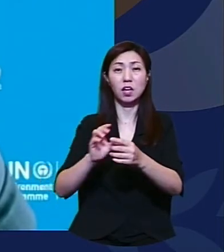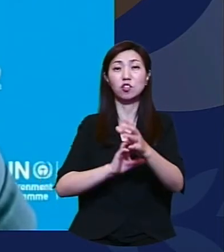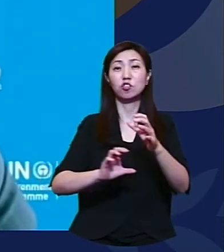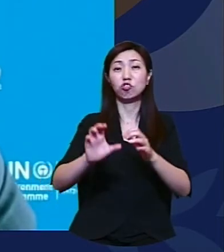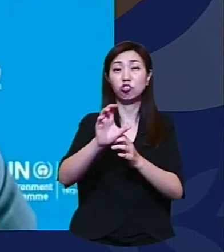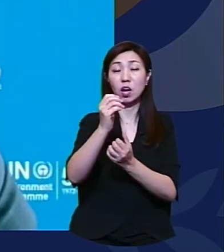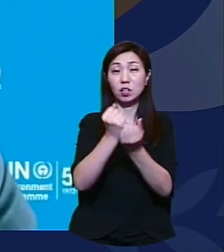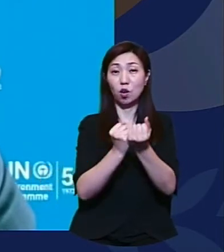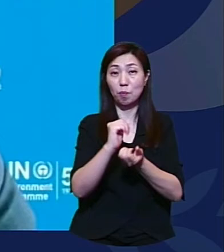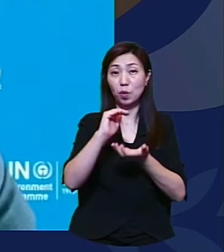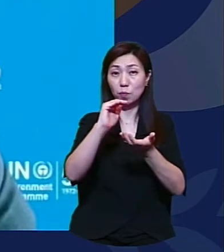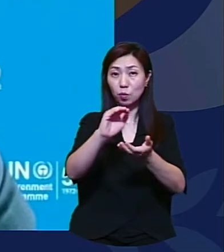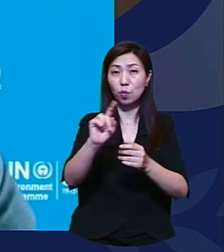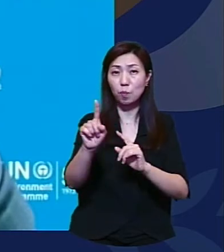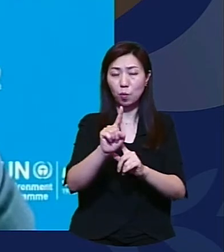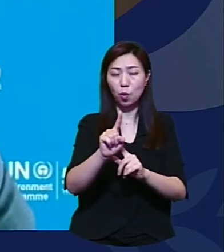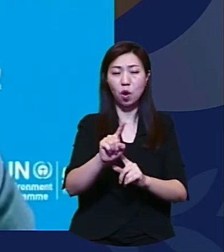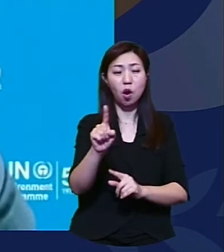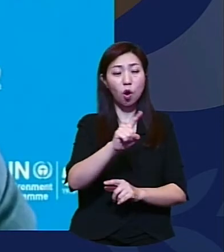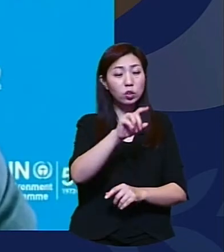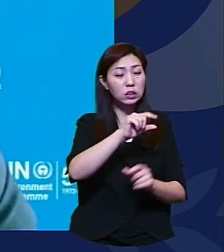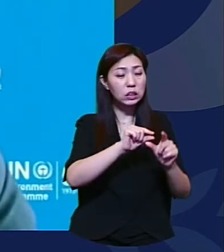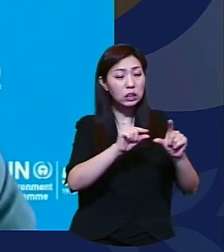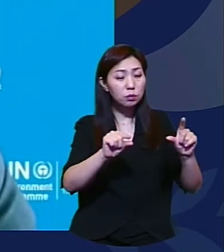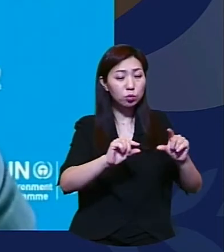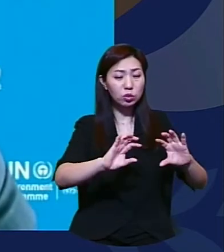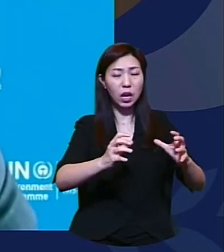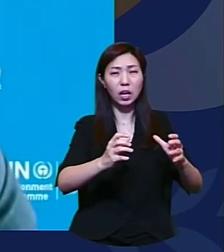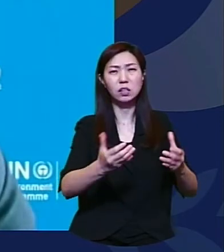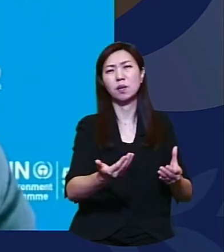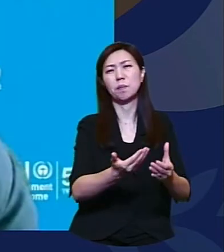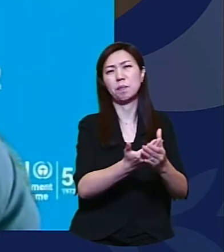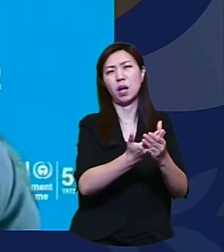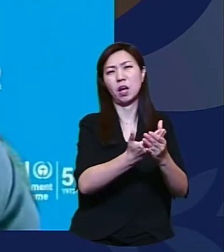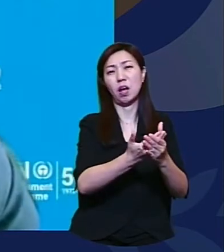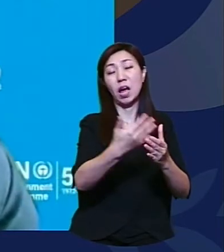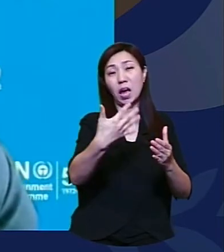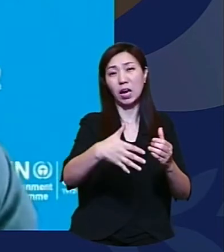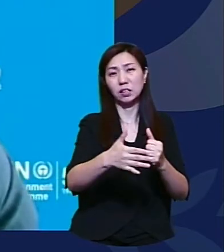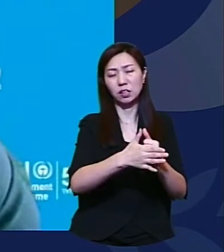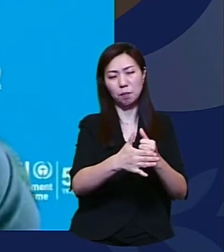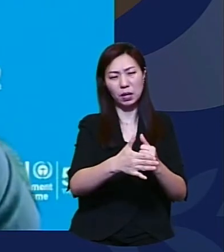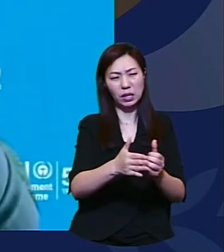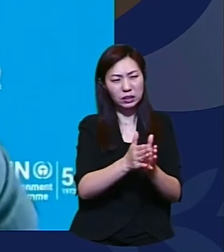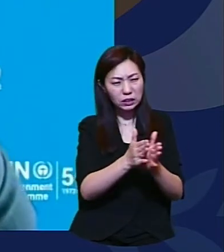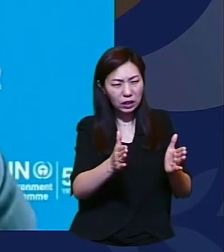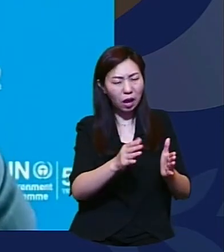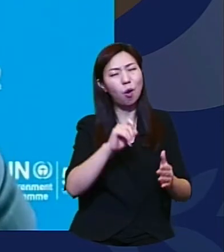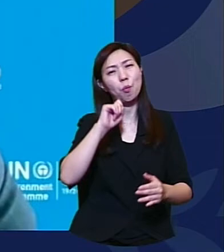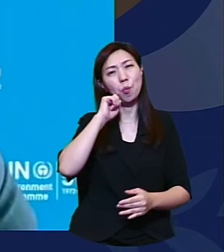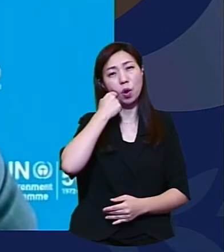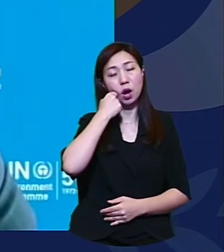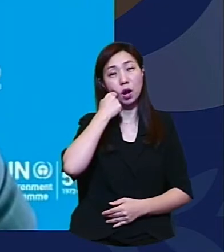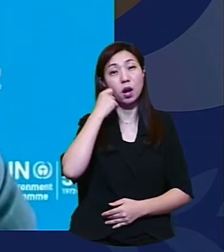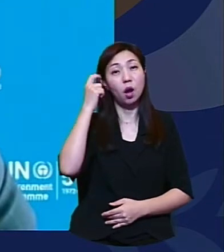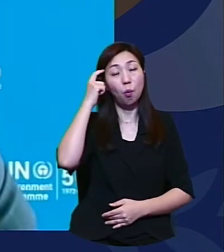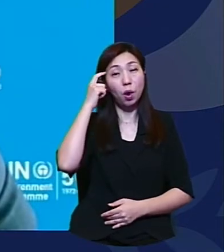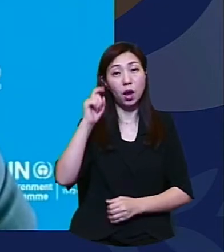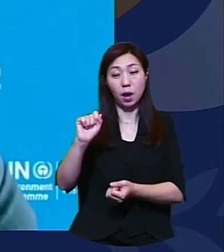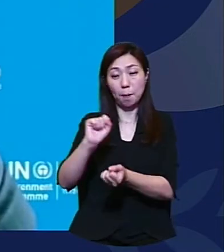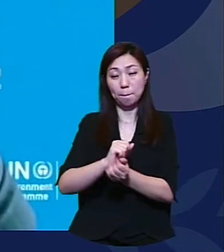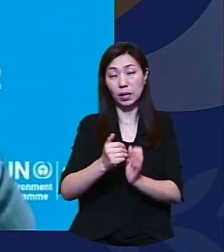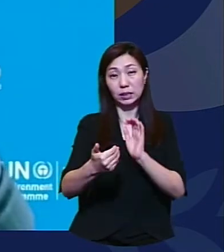the pandemic is still a humanitarian issue. The vaccines have not reached most of these